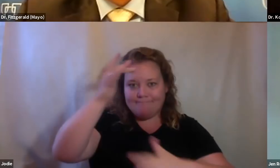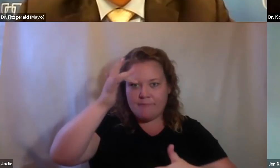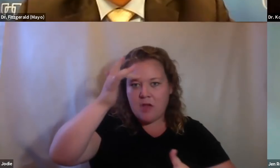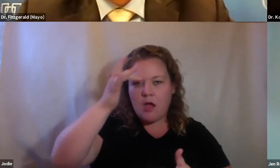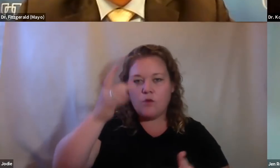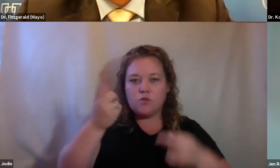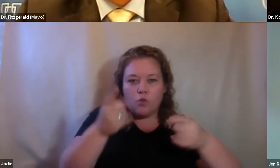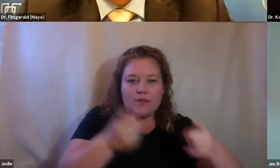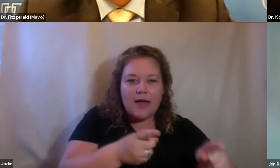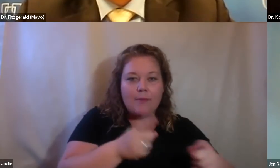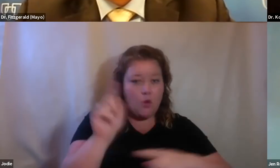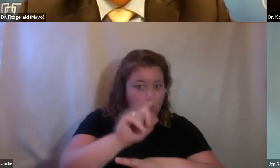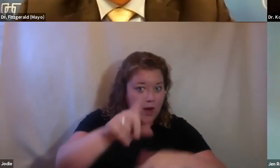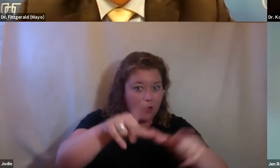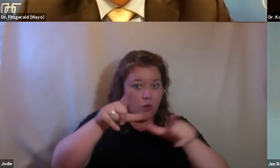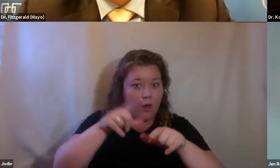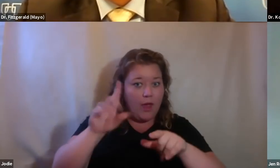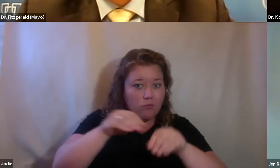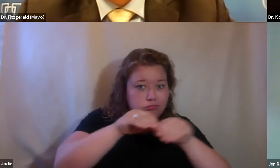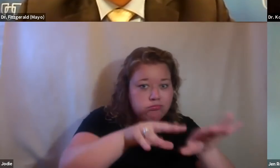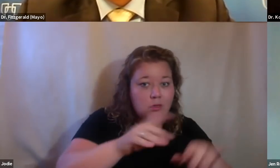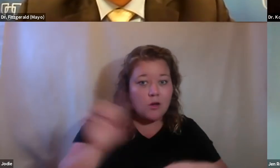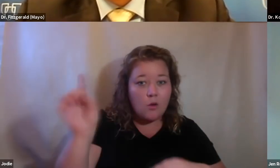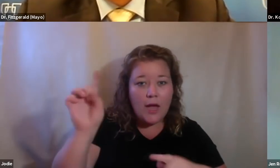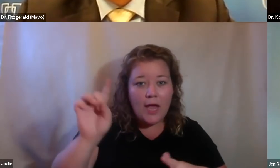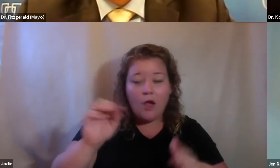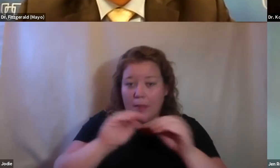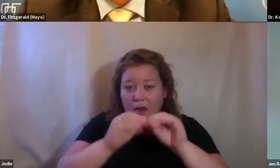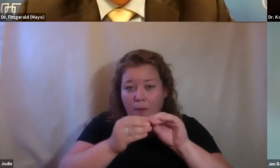of concern. If that stays the same, goes up, goes down.